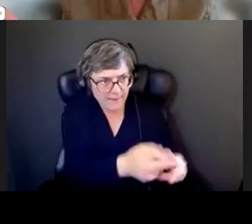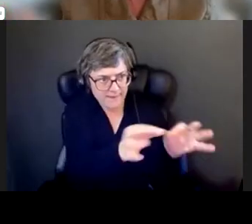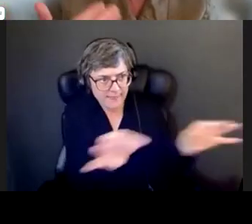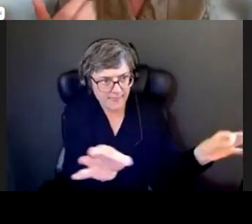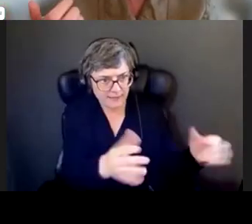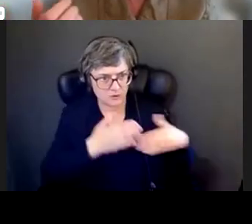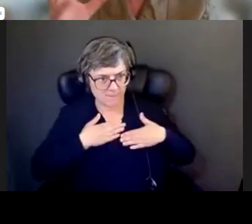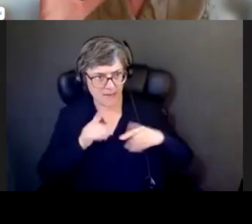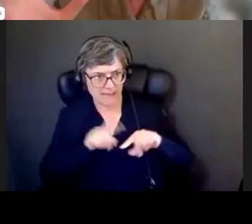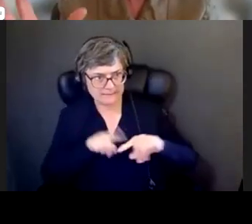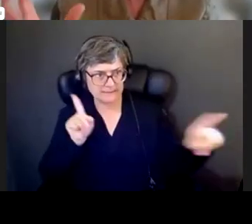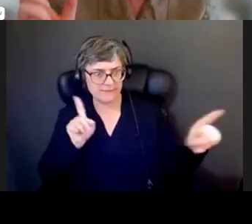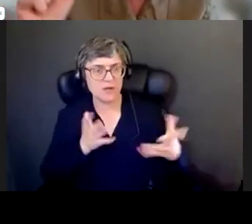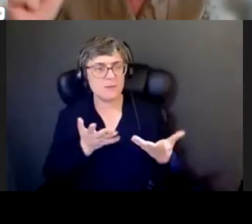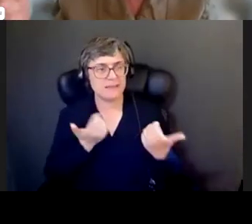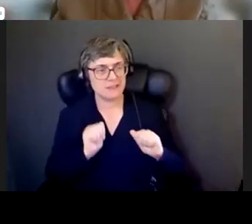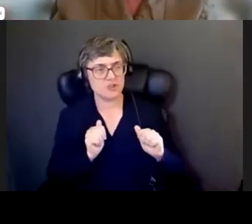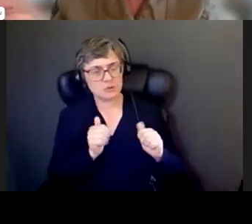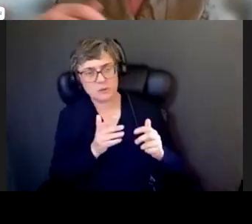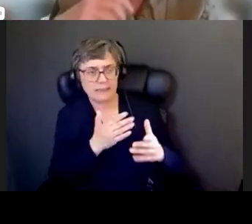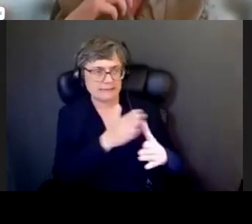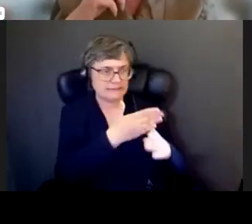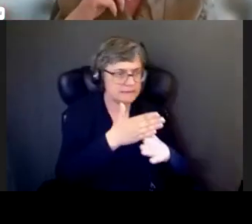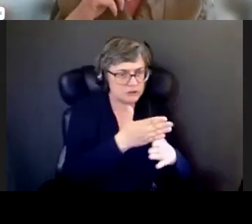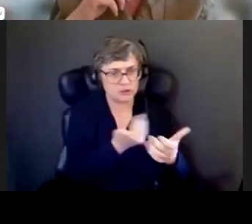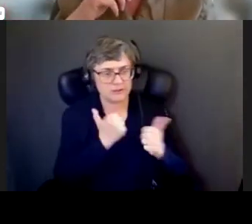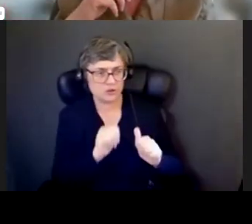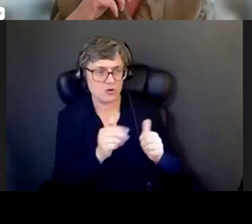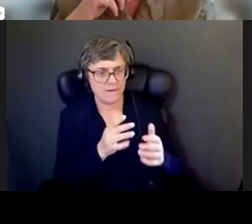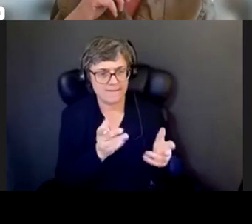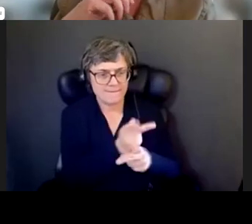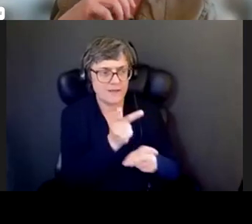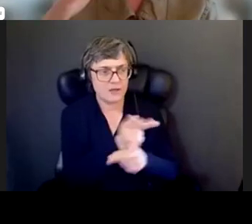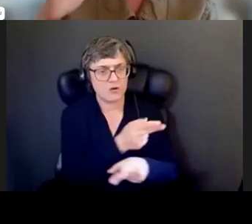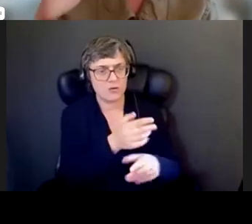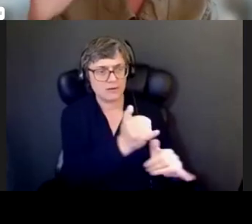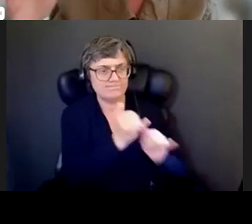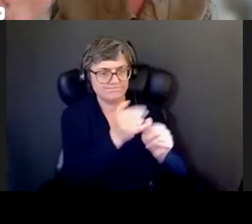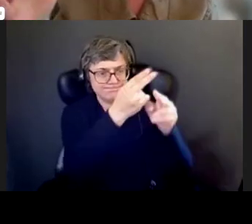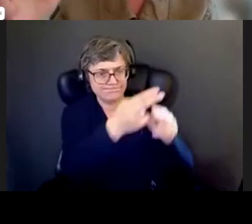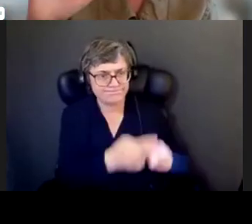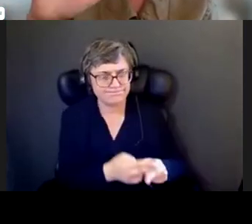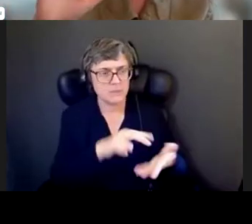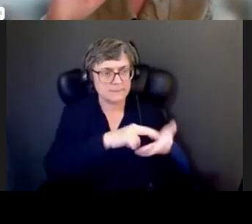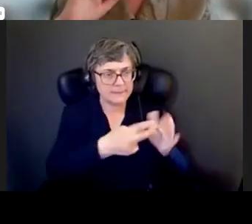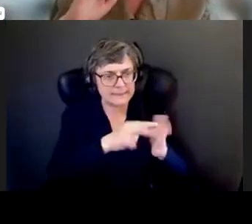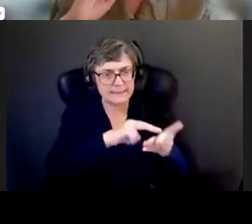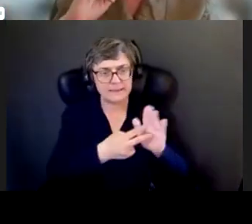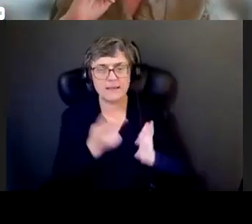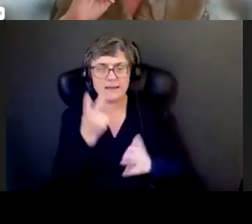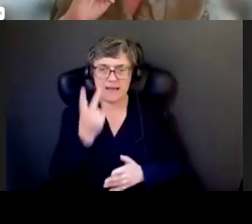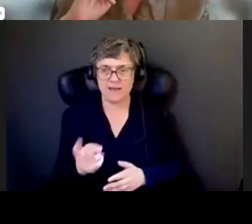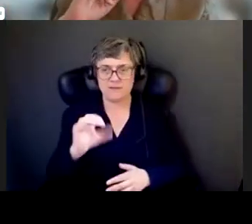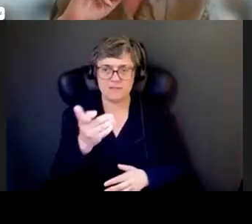that we can work together around alignment on definitions and those kinds of foundations. I've seen people in the chat, and it's come up a